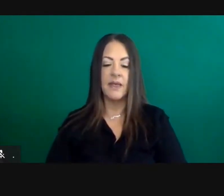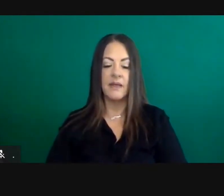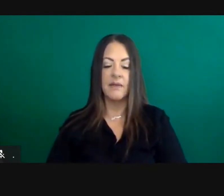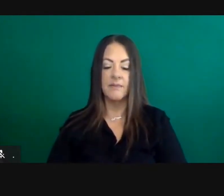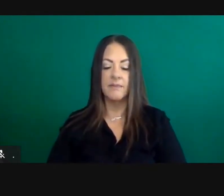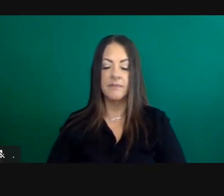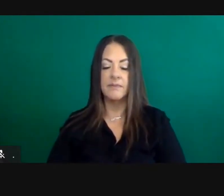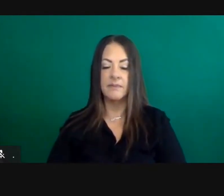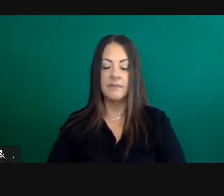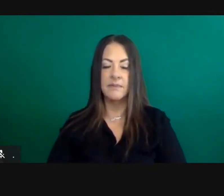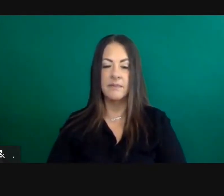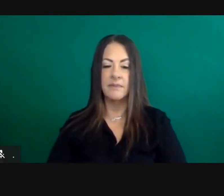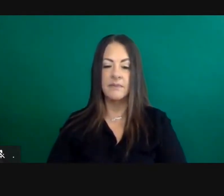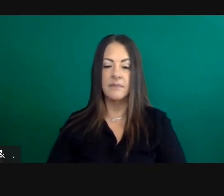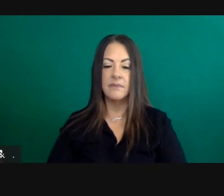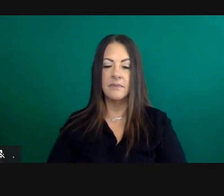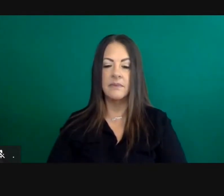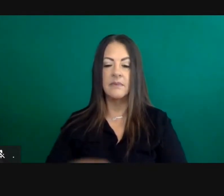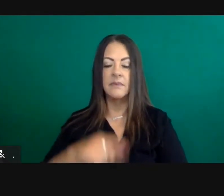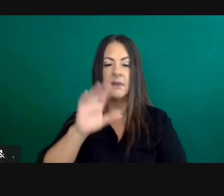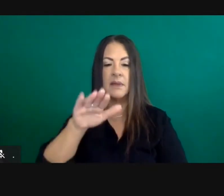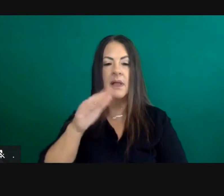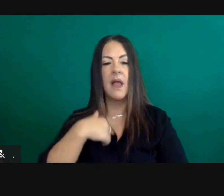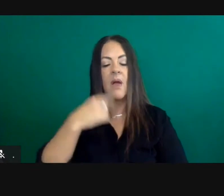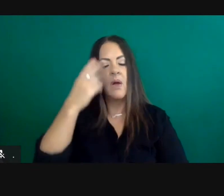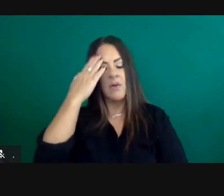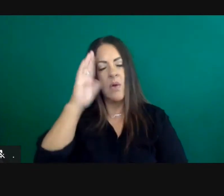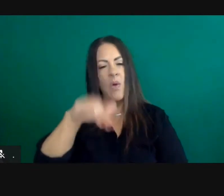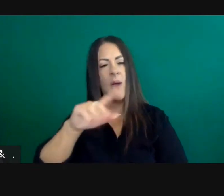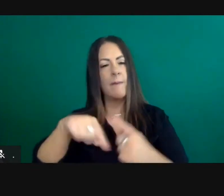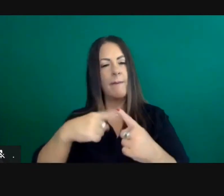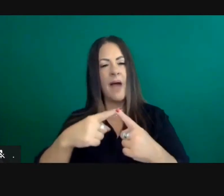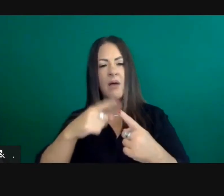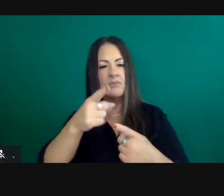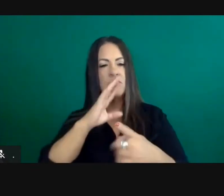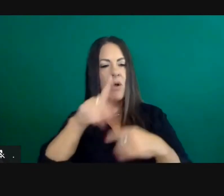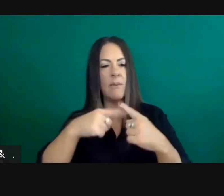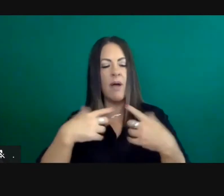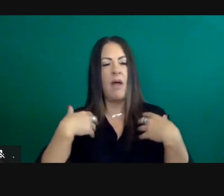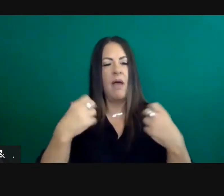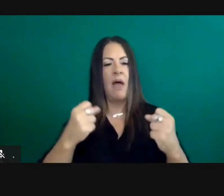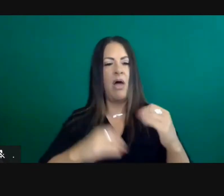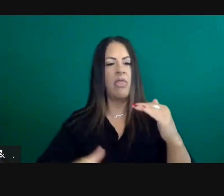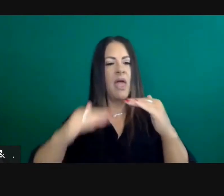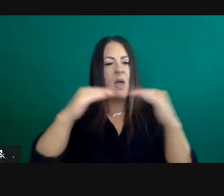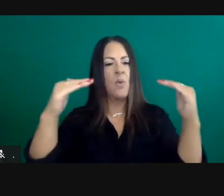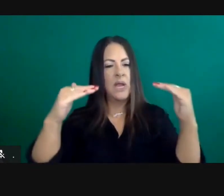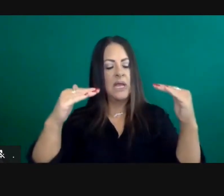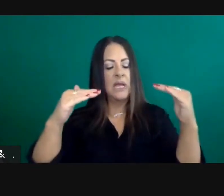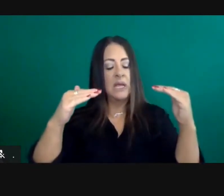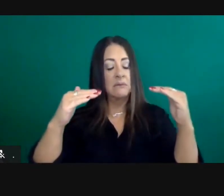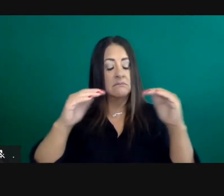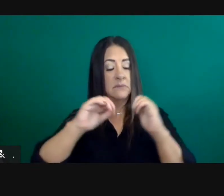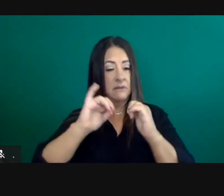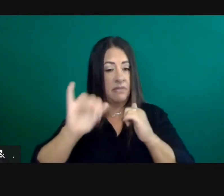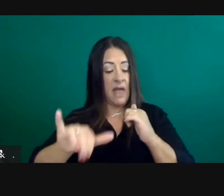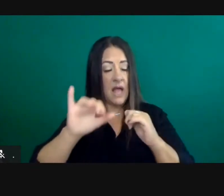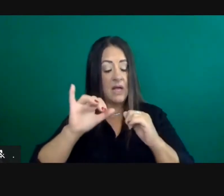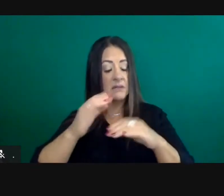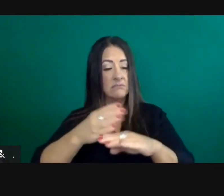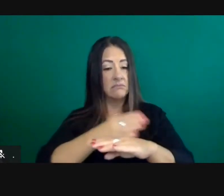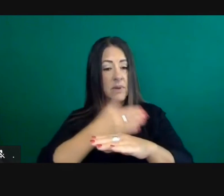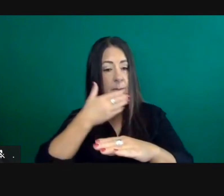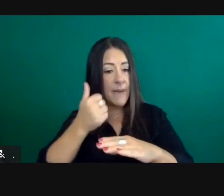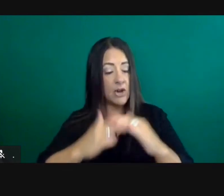Hi, I'm wondering when the health equity metric is coming and when it might begin playing a role in the tier system. Could some